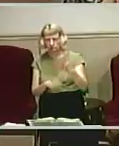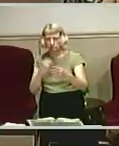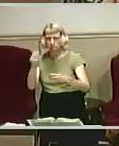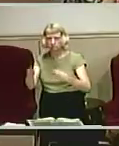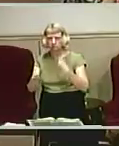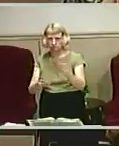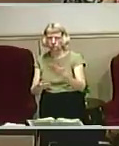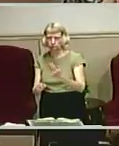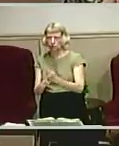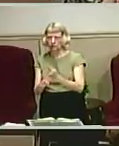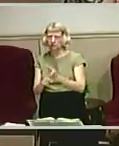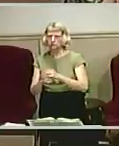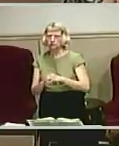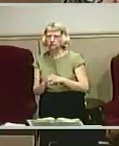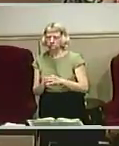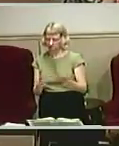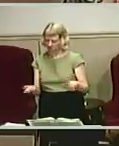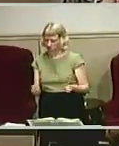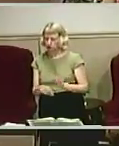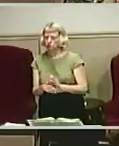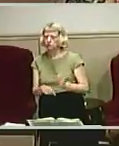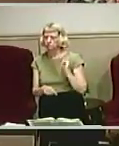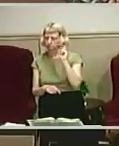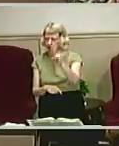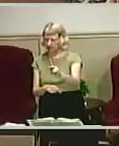emptied? Right here.